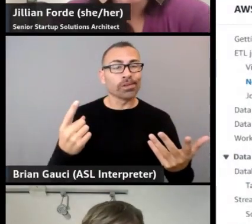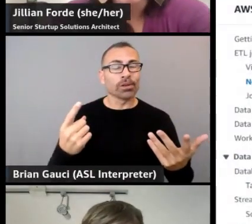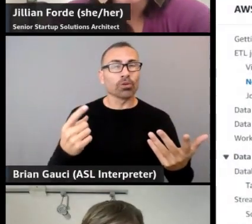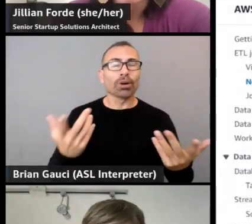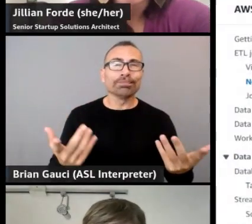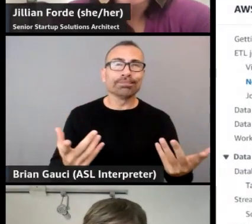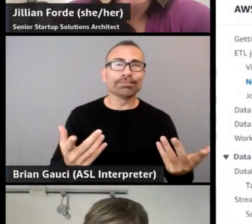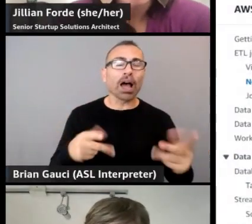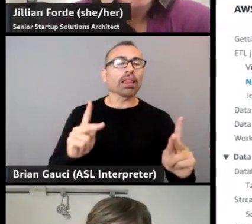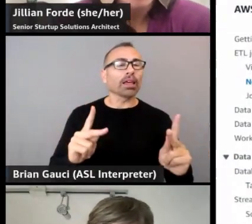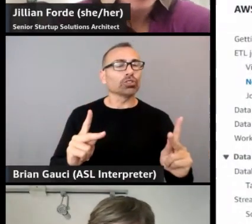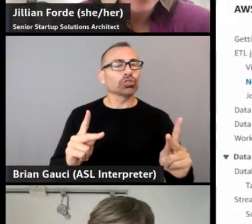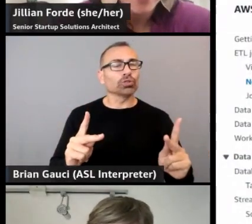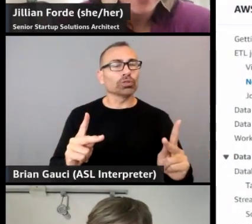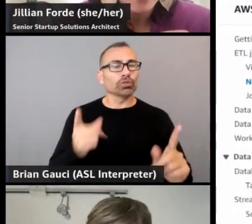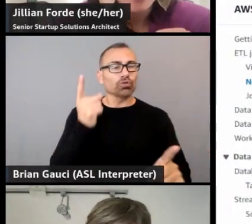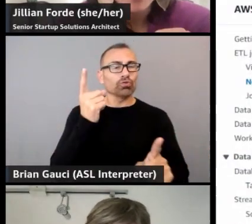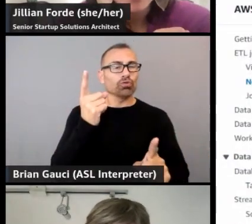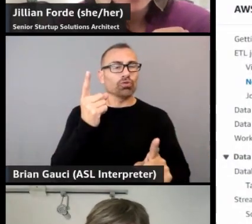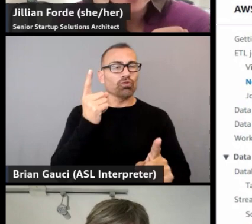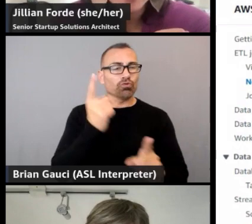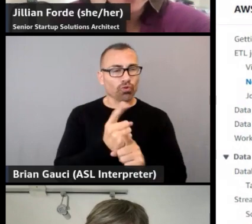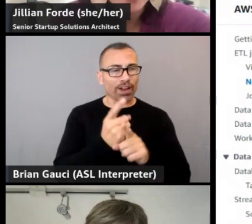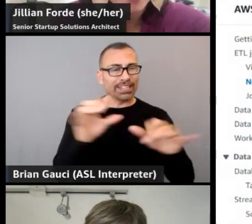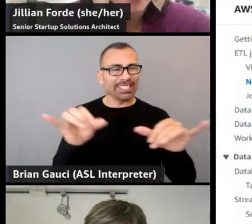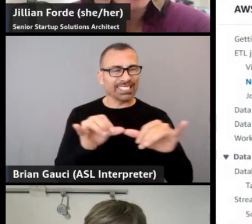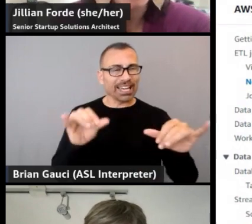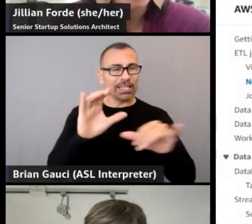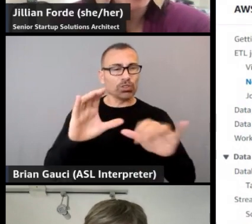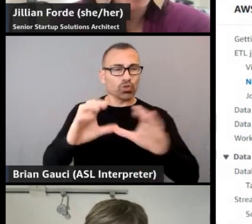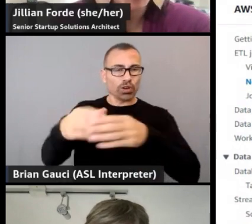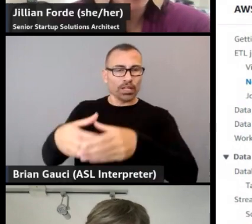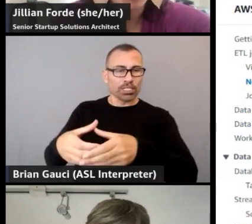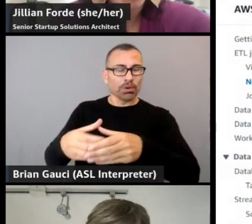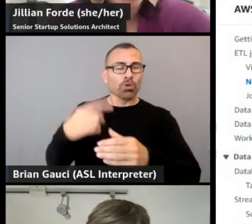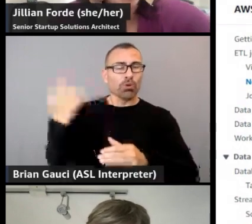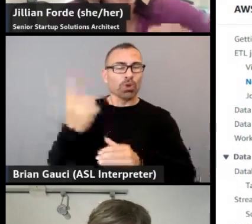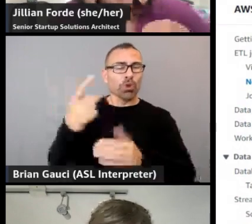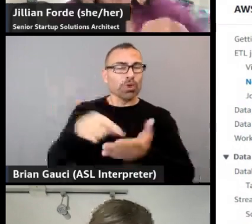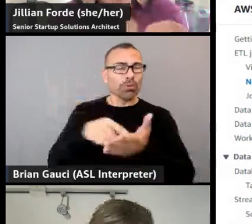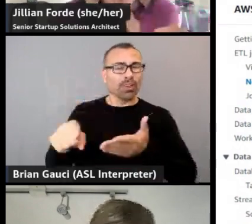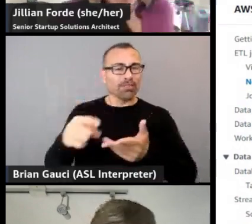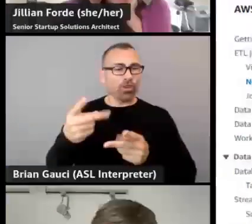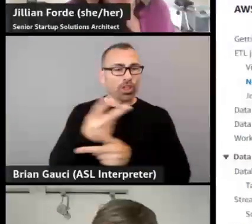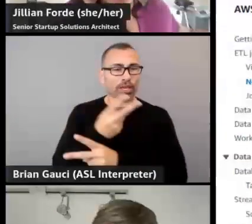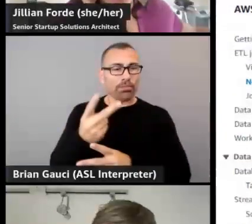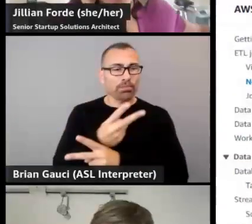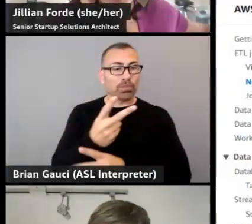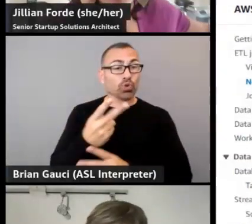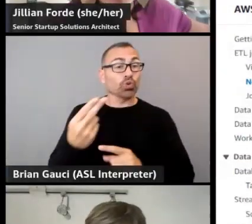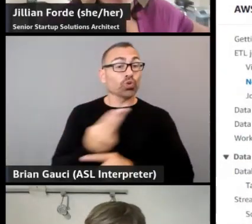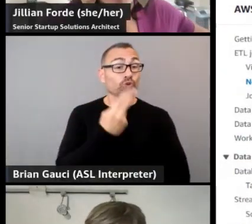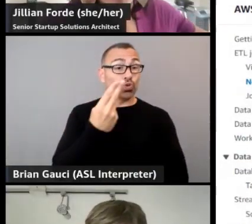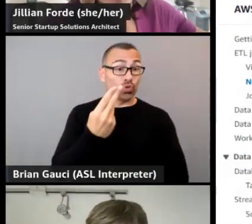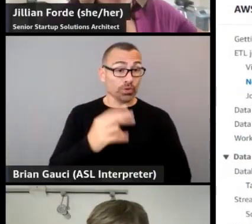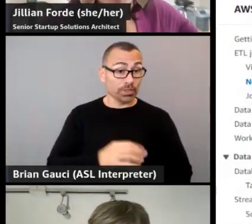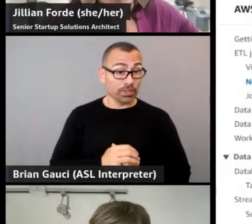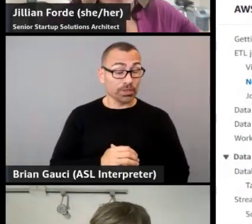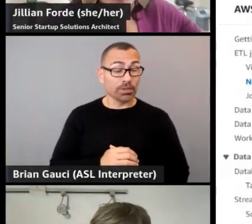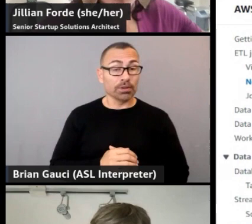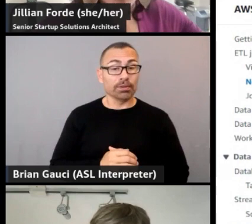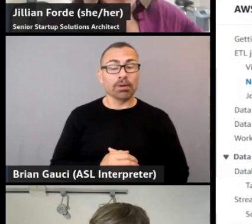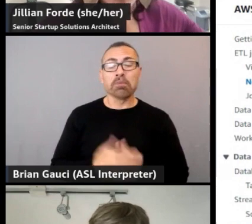cluster to a point where you only pay for the compute that you are actually using. Because what happens, right, is that suppose